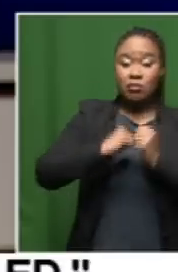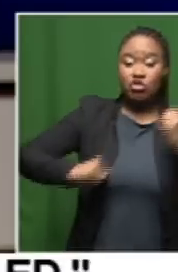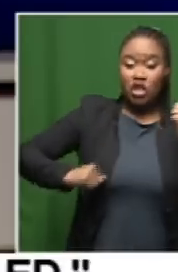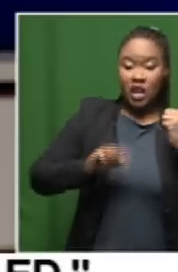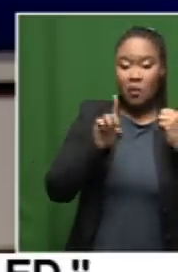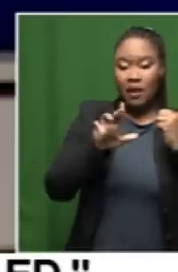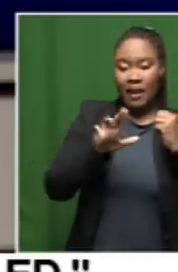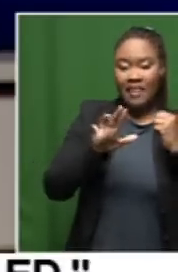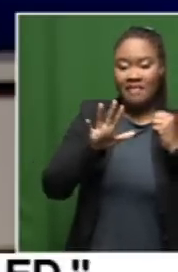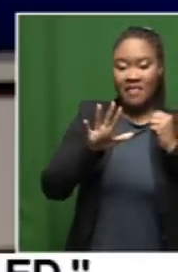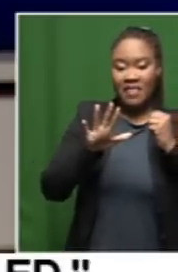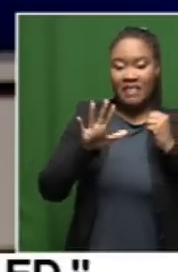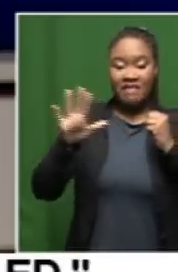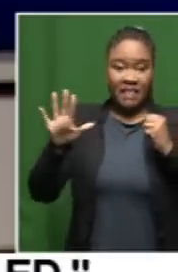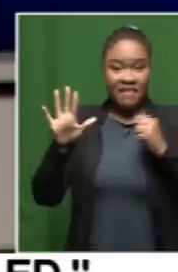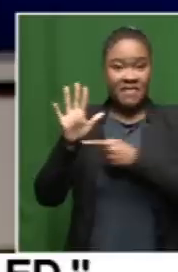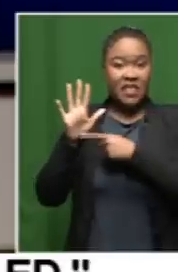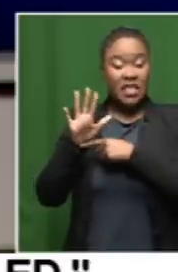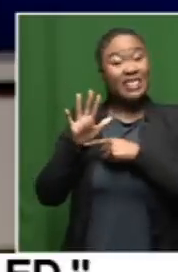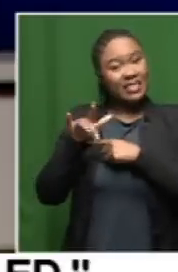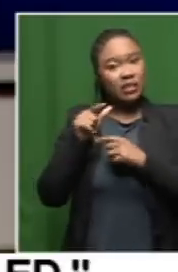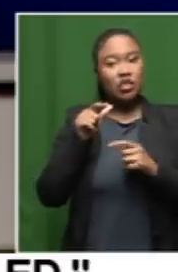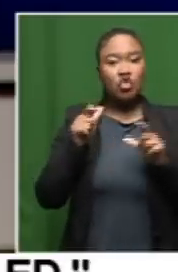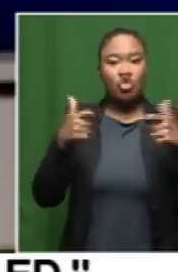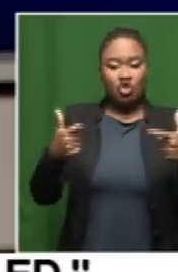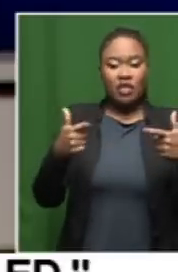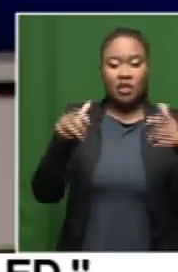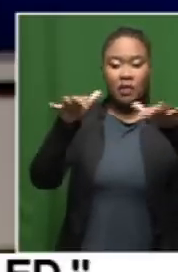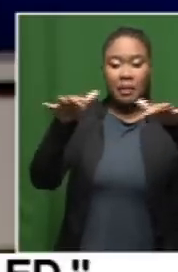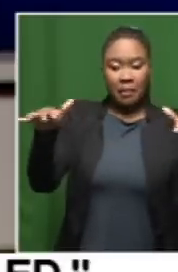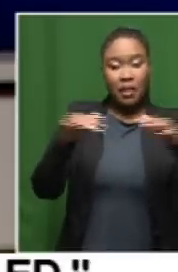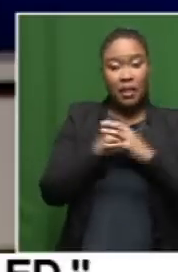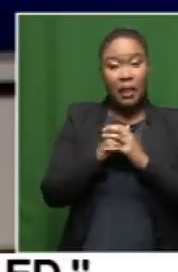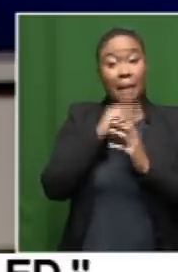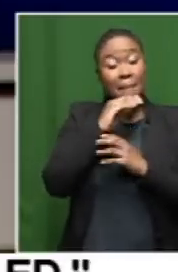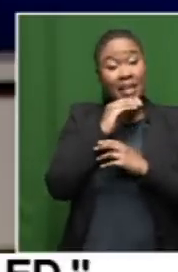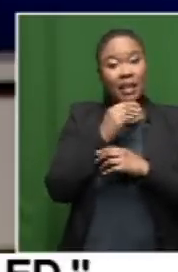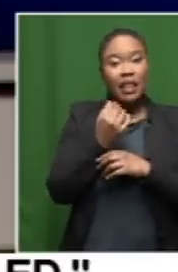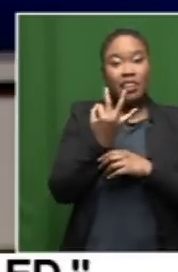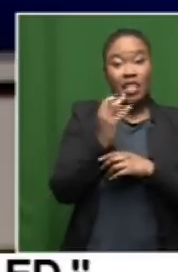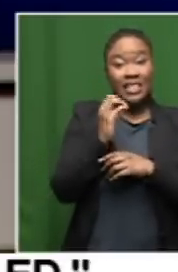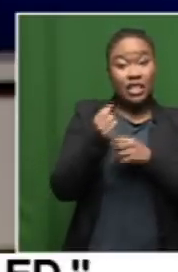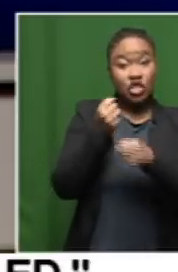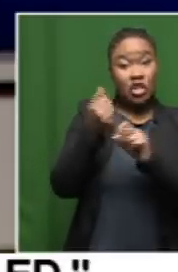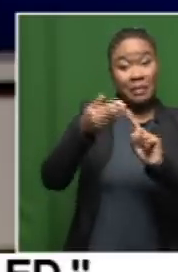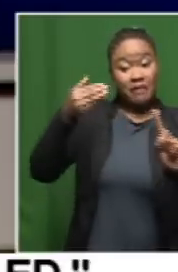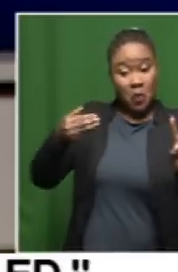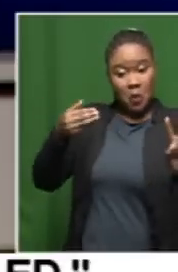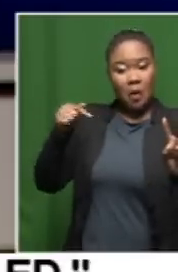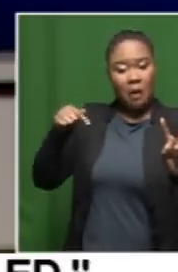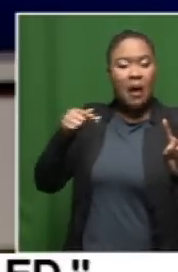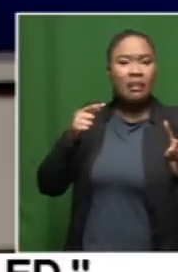of the People. So, meaning that three decades earlier, it was much more spot on to